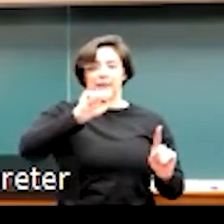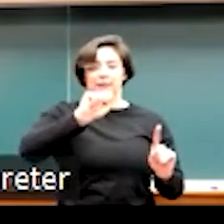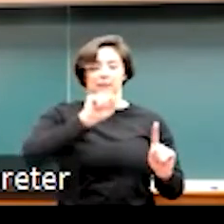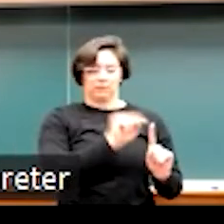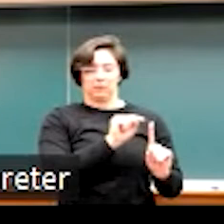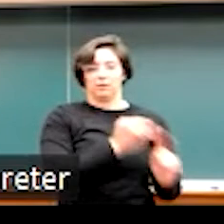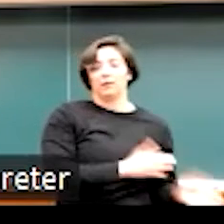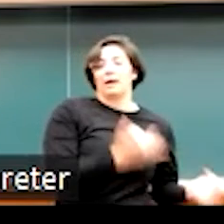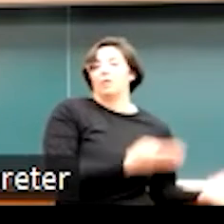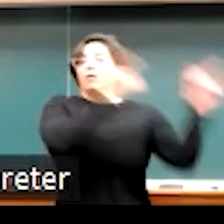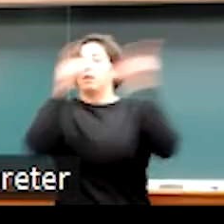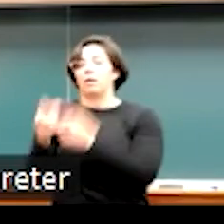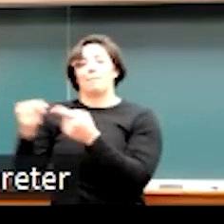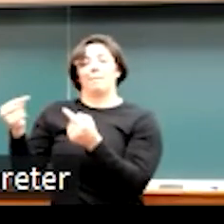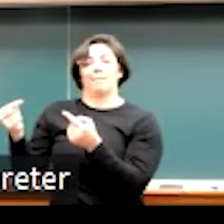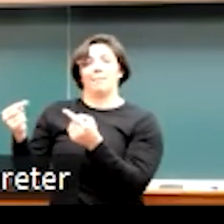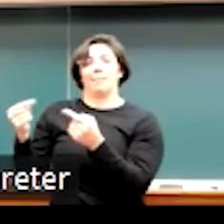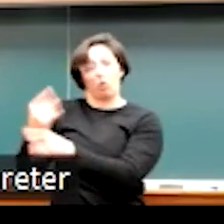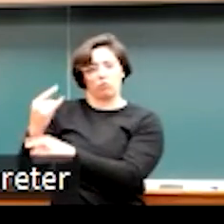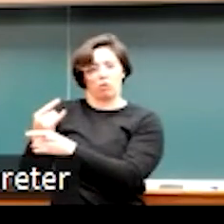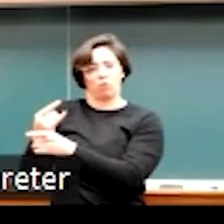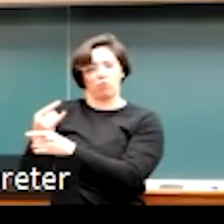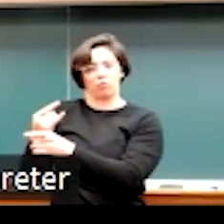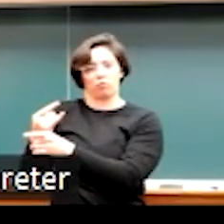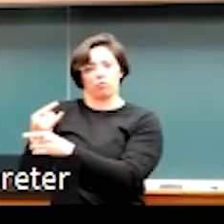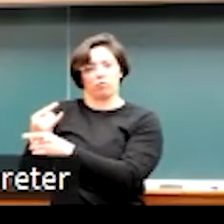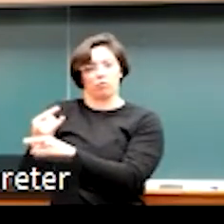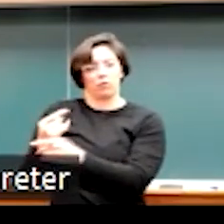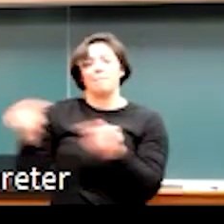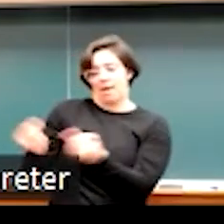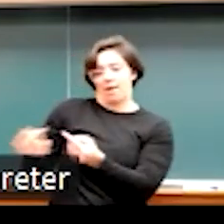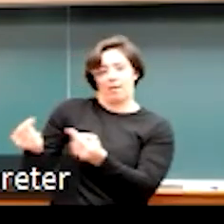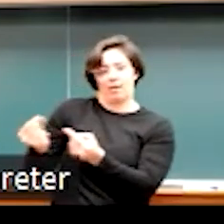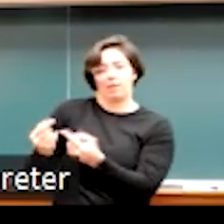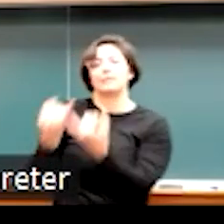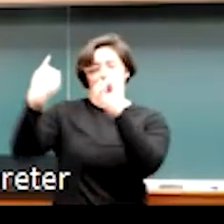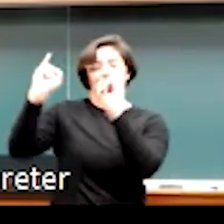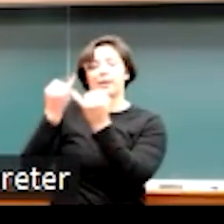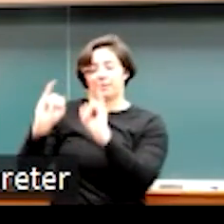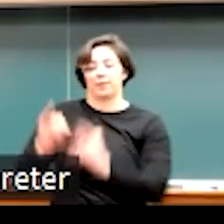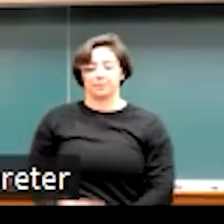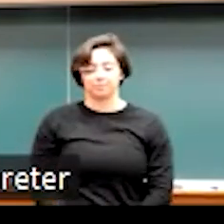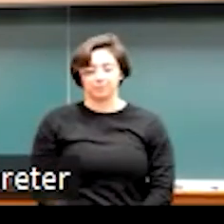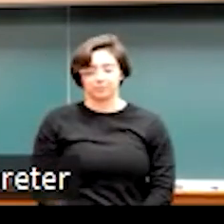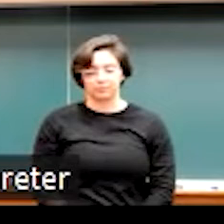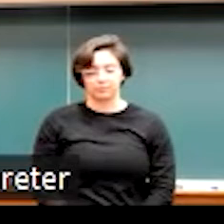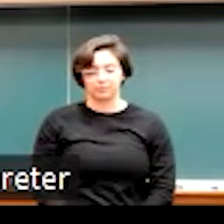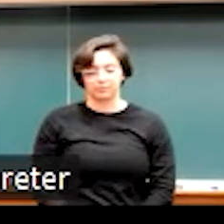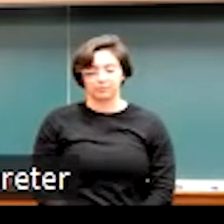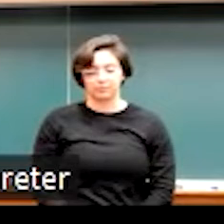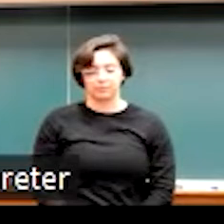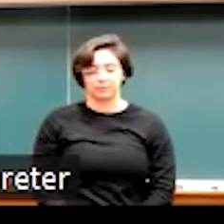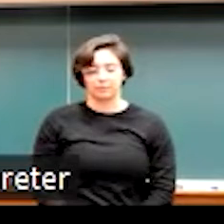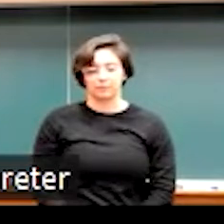we want more pain, but nothing dangerous, nothing that's going to cause anyone any degree of harm. So for that